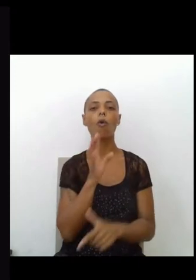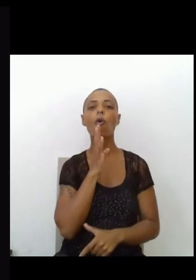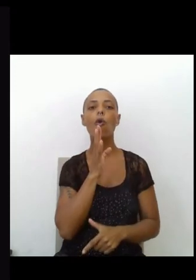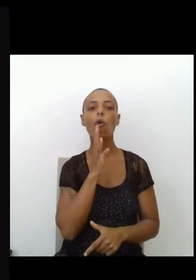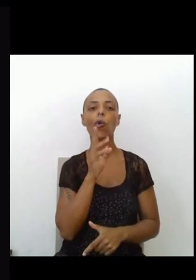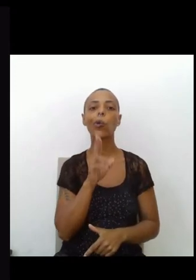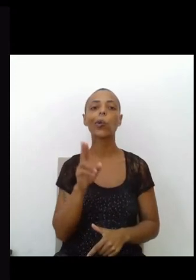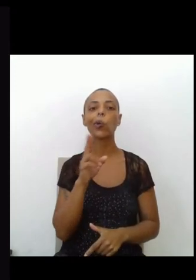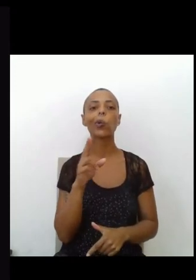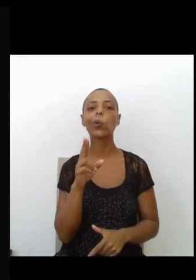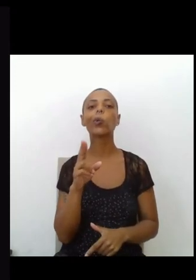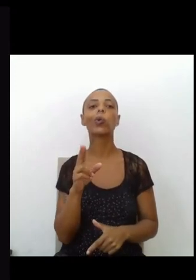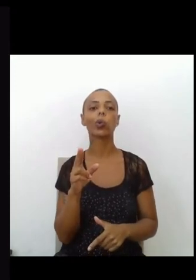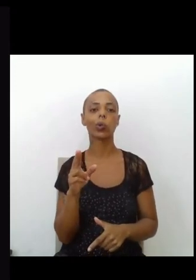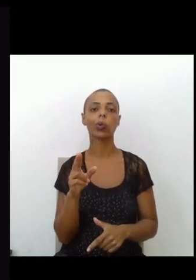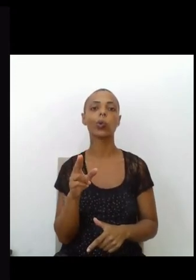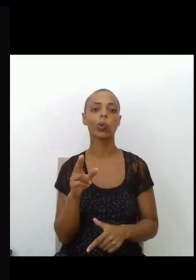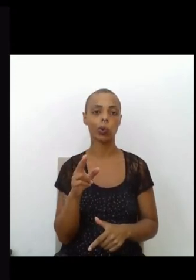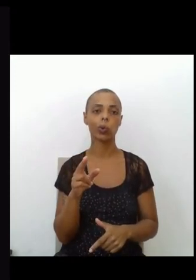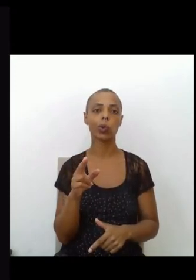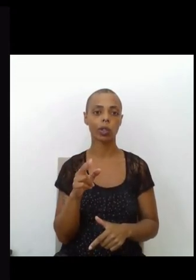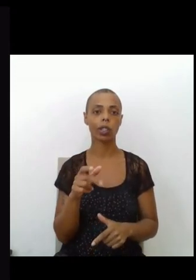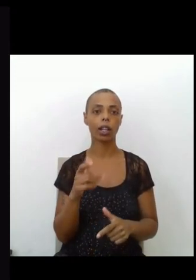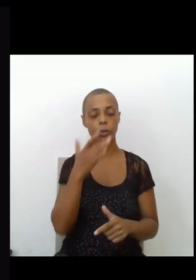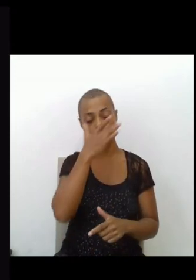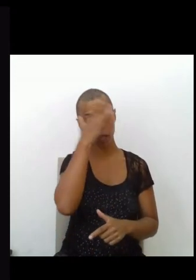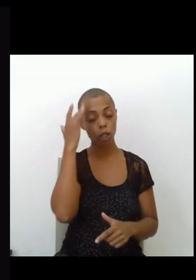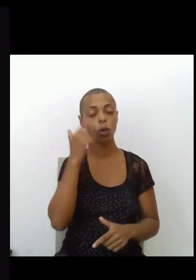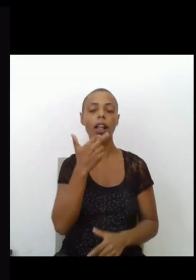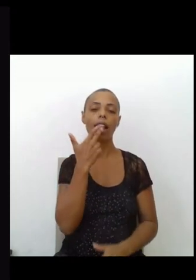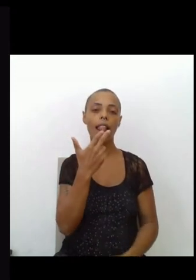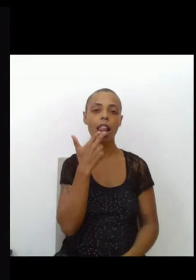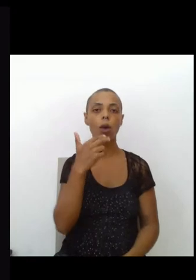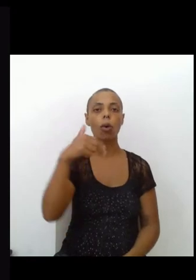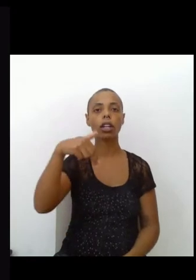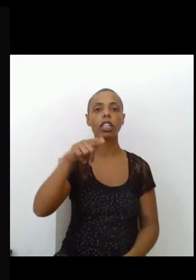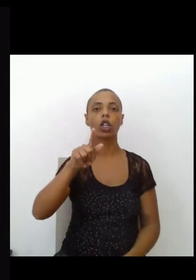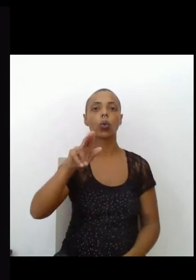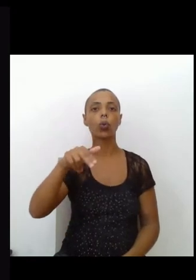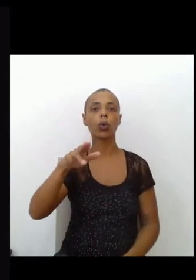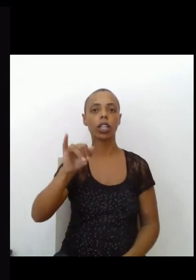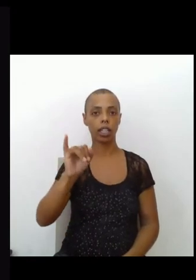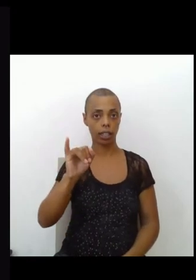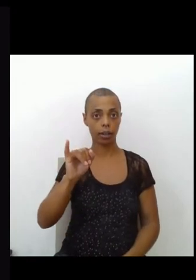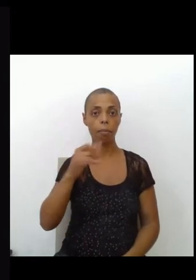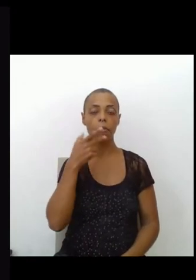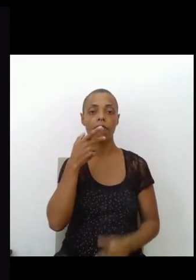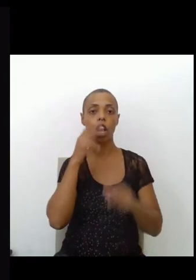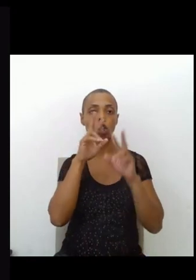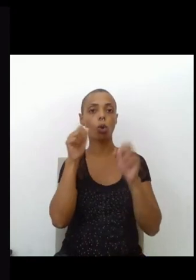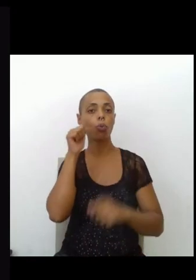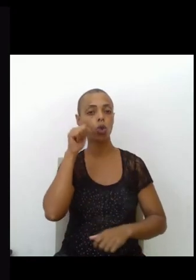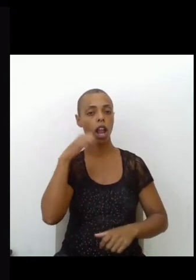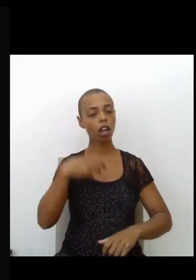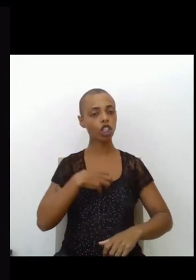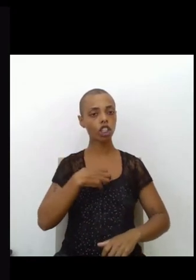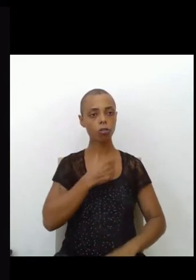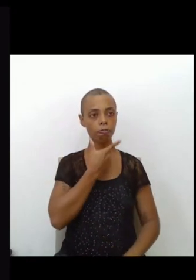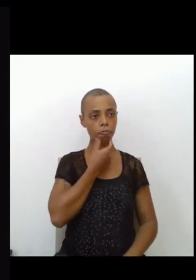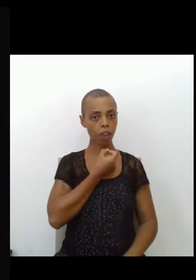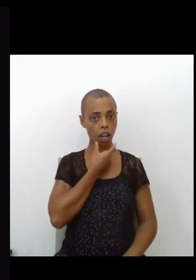speaking people to refer to masculine women or men like women